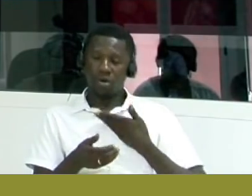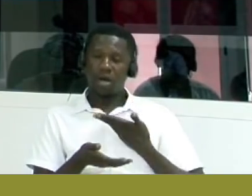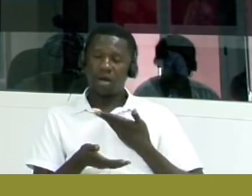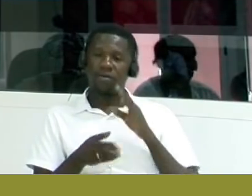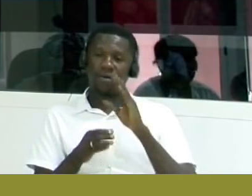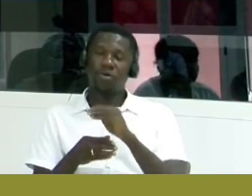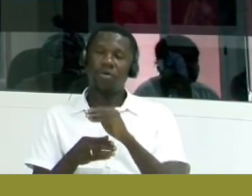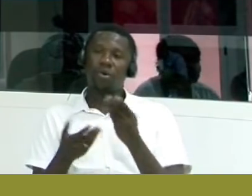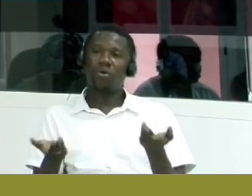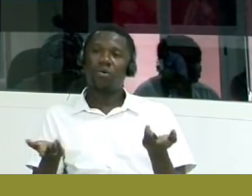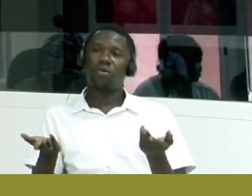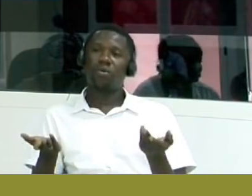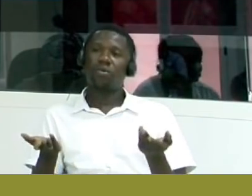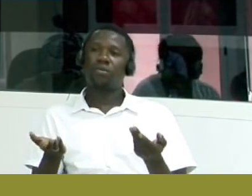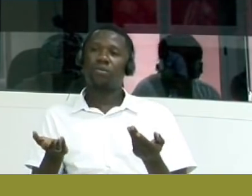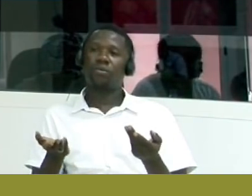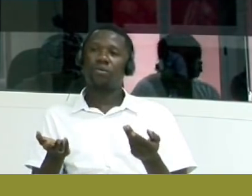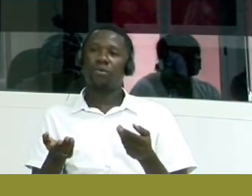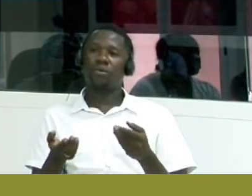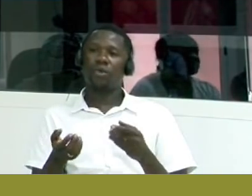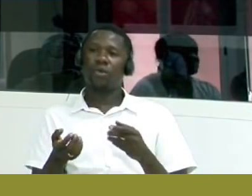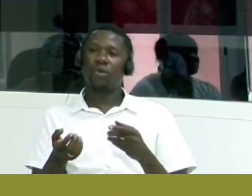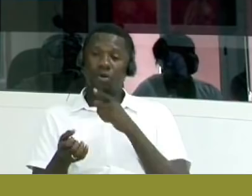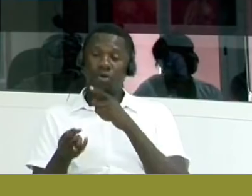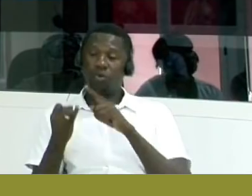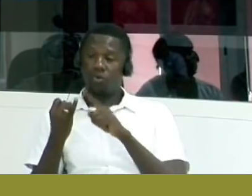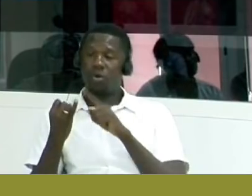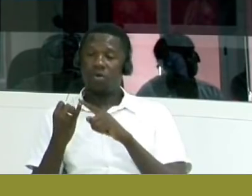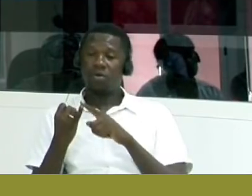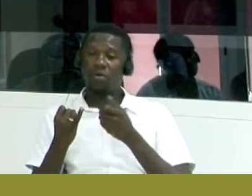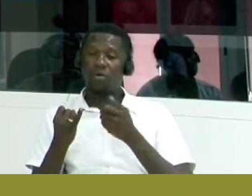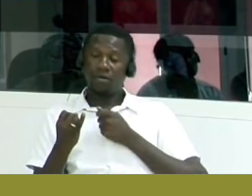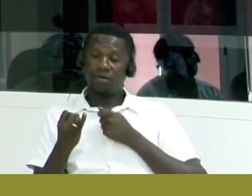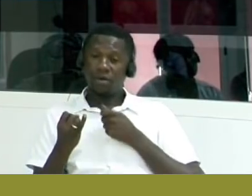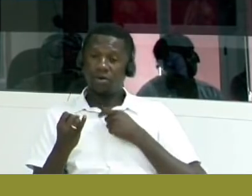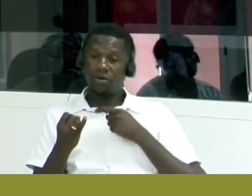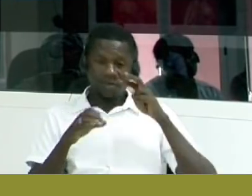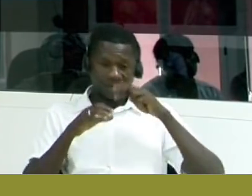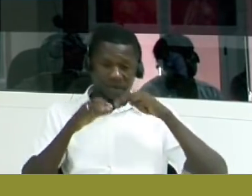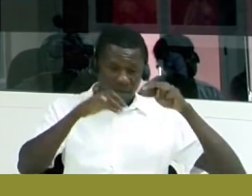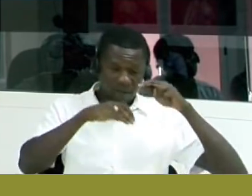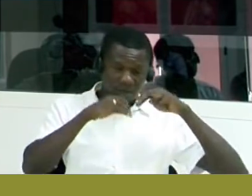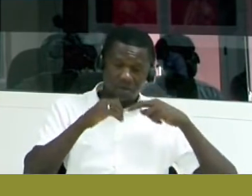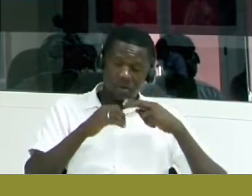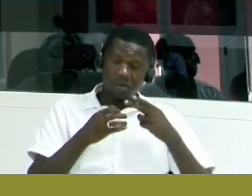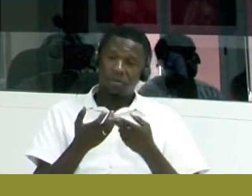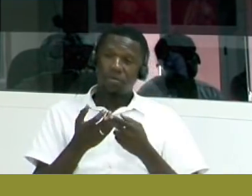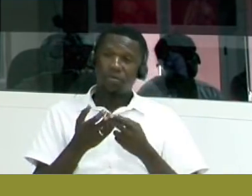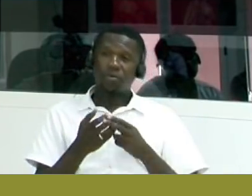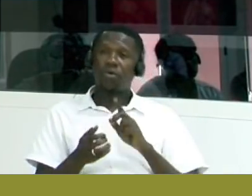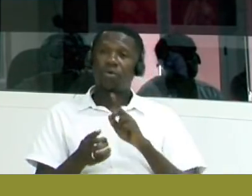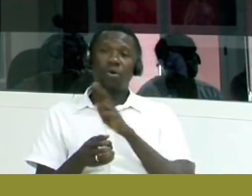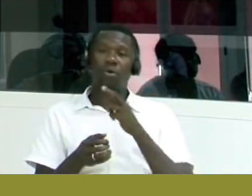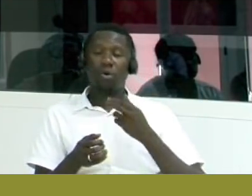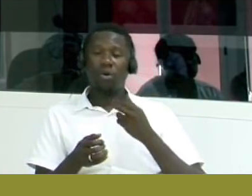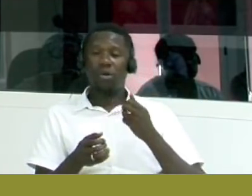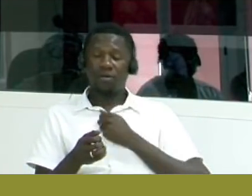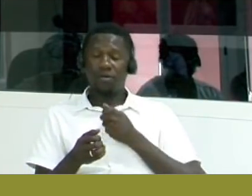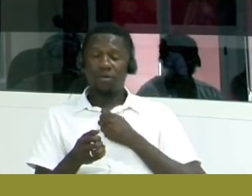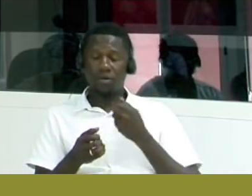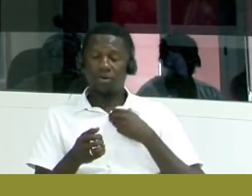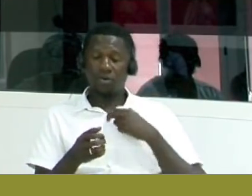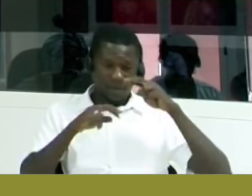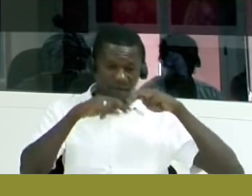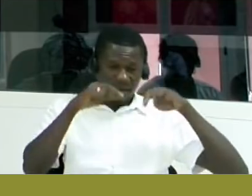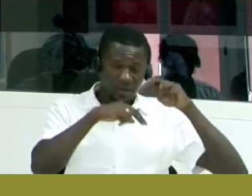what? You were afraid to investigate what happened. I was not afraid to investigate, because otherwise I would not have stood in front of H.E.